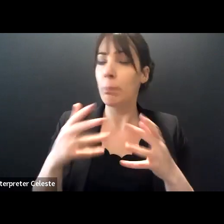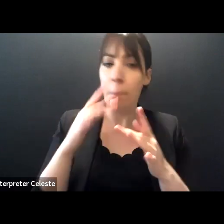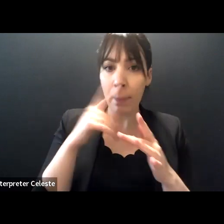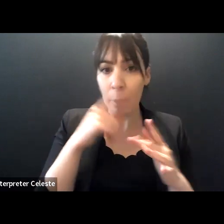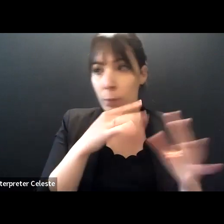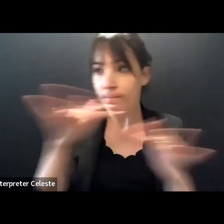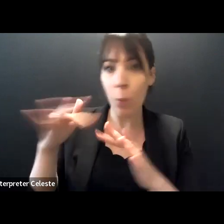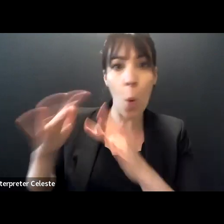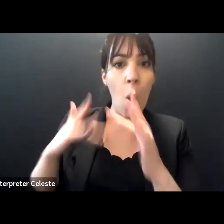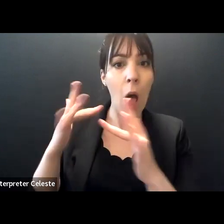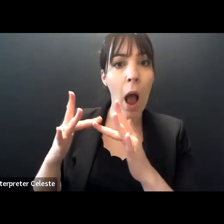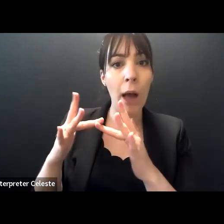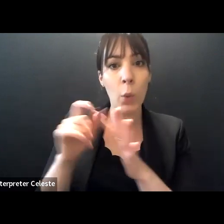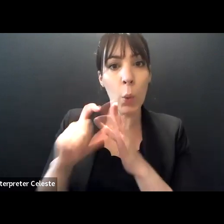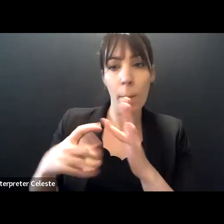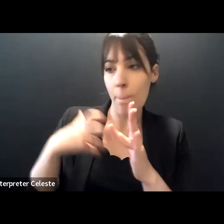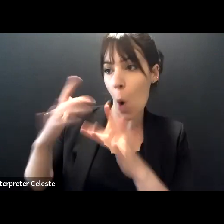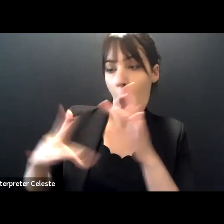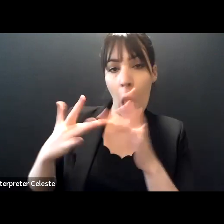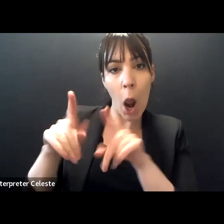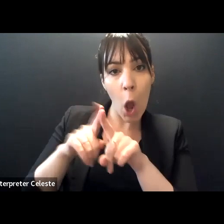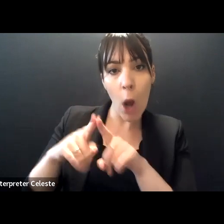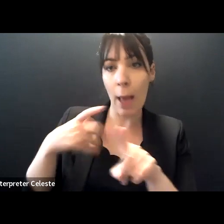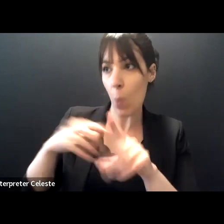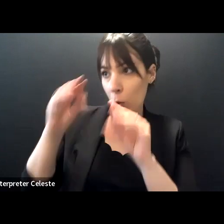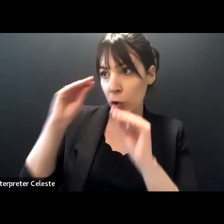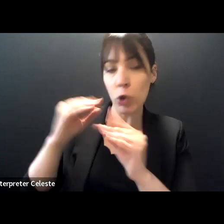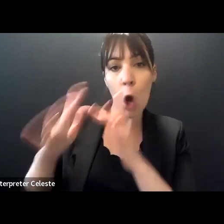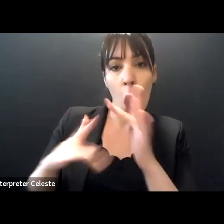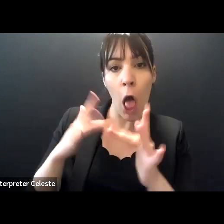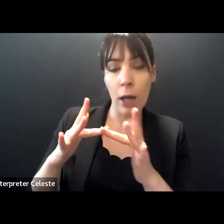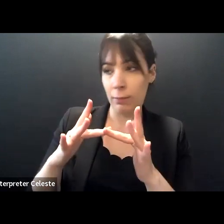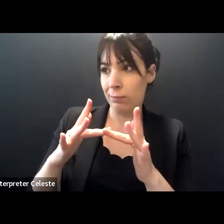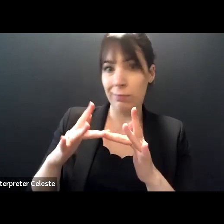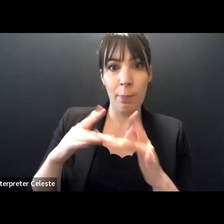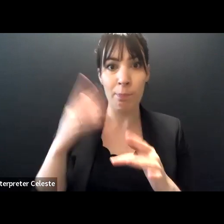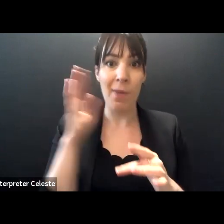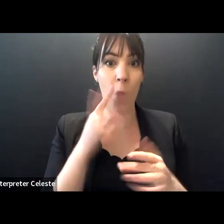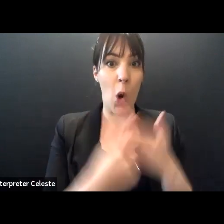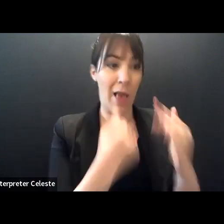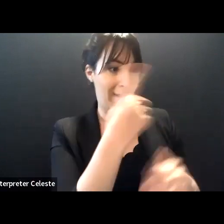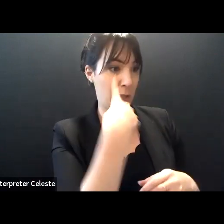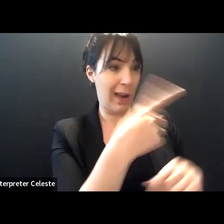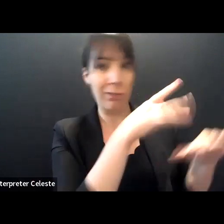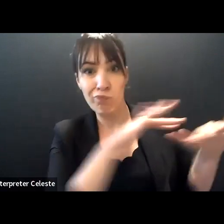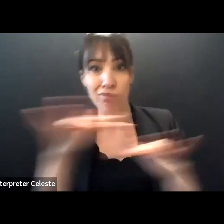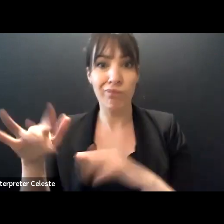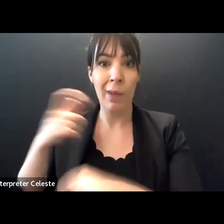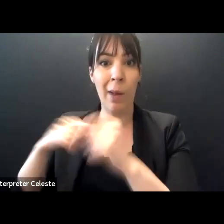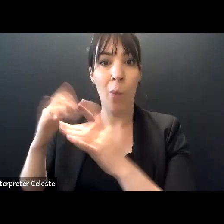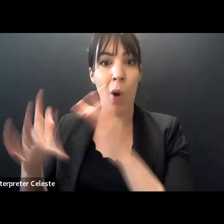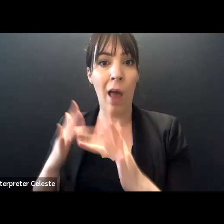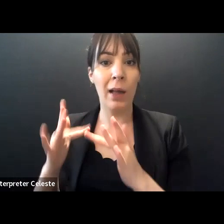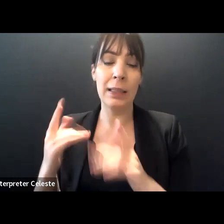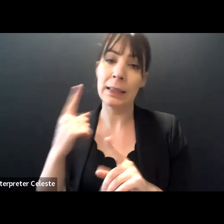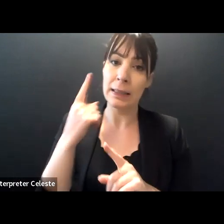the move of online learning and teaching into this space. And it's been fantastic to see so many of our students and staff take